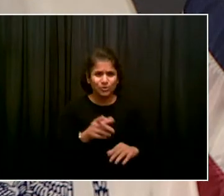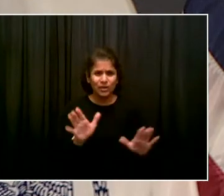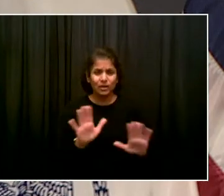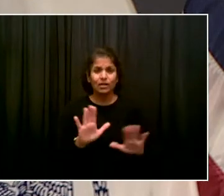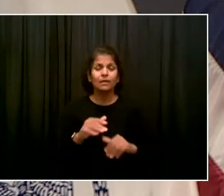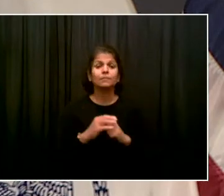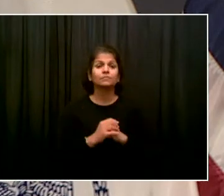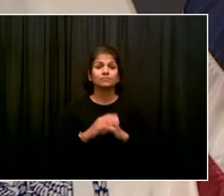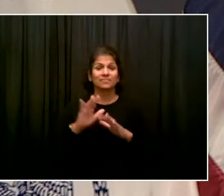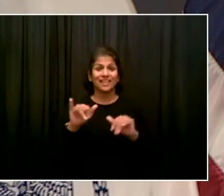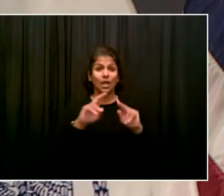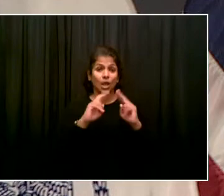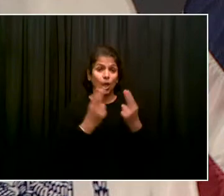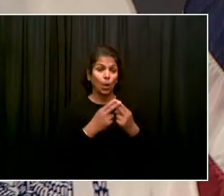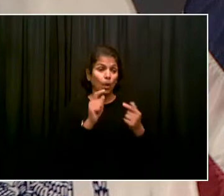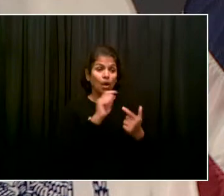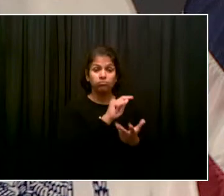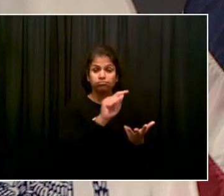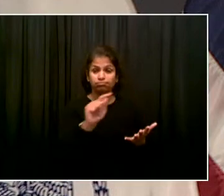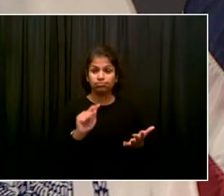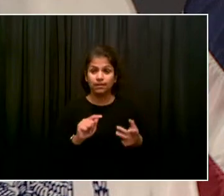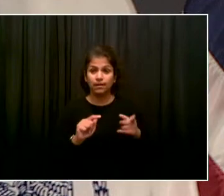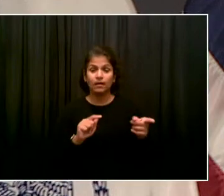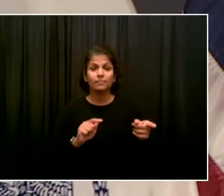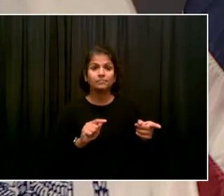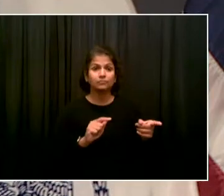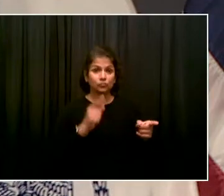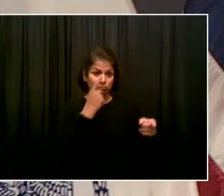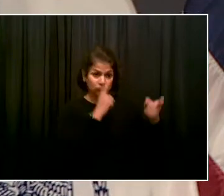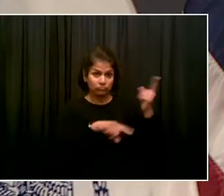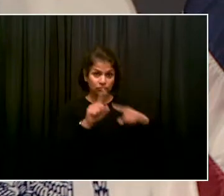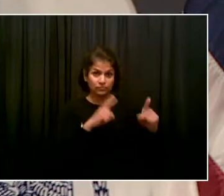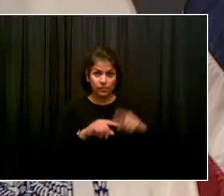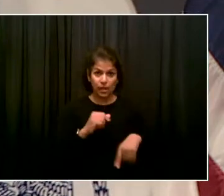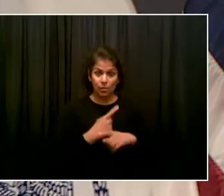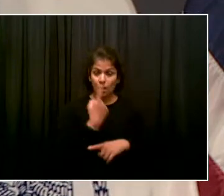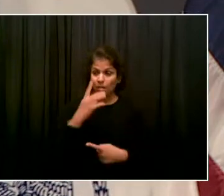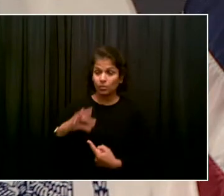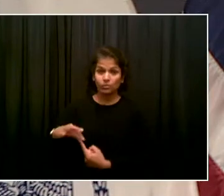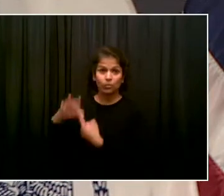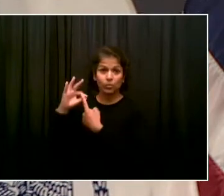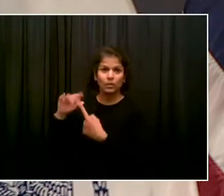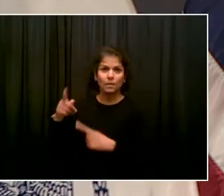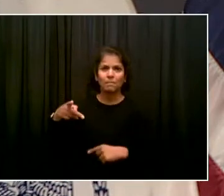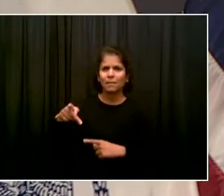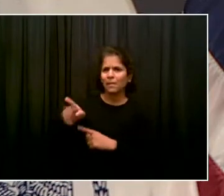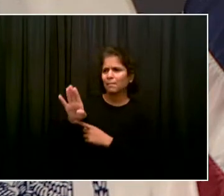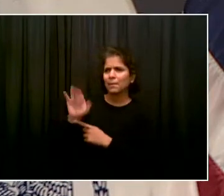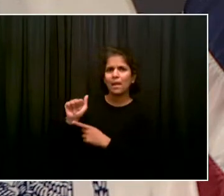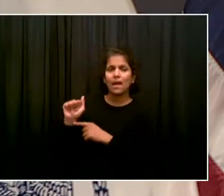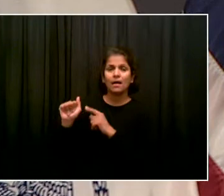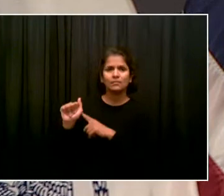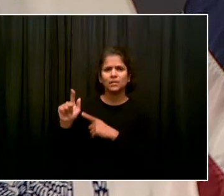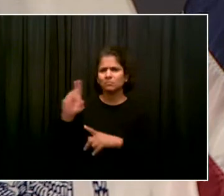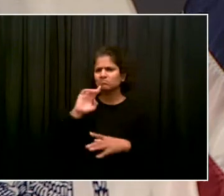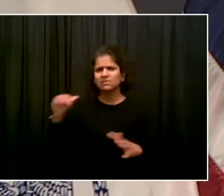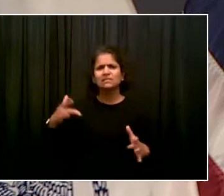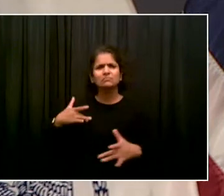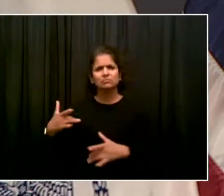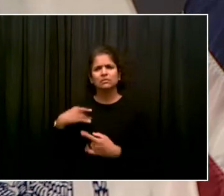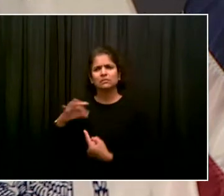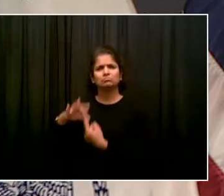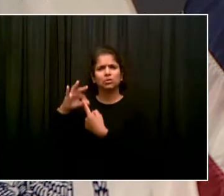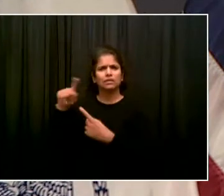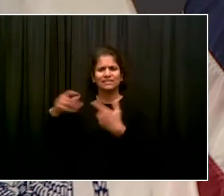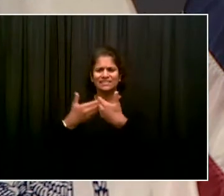municipal labor community, they can always do that. They often do. That one union often stands apart. The rest of the municipal labor community, through